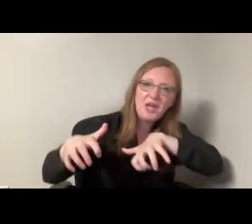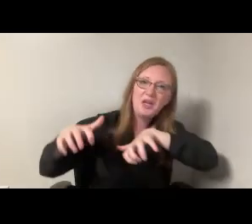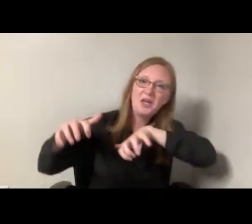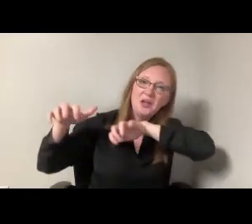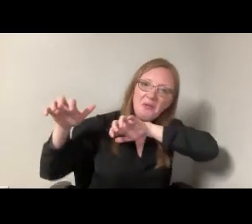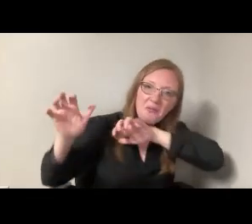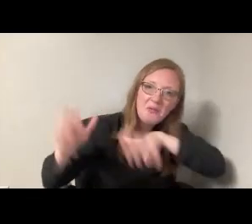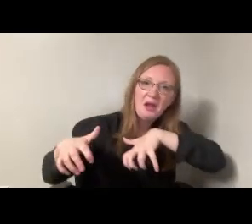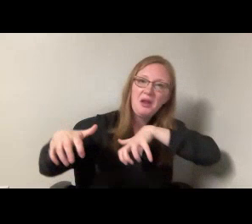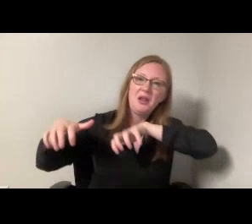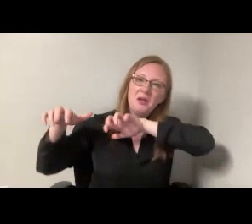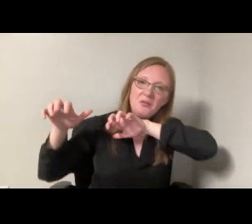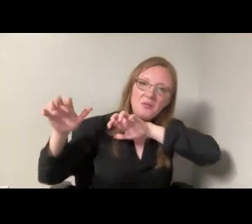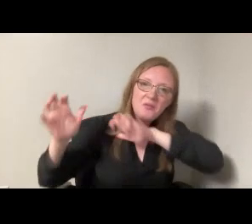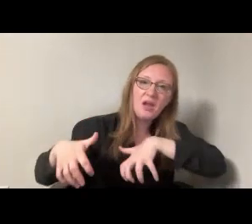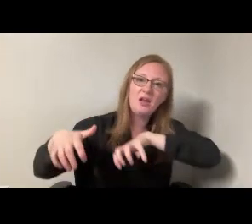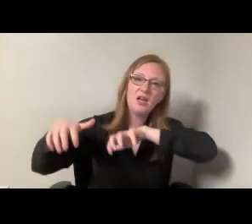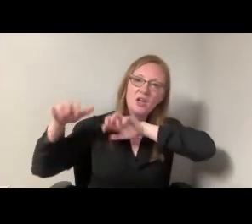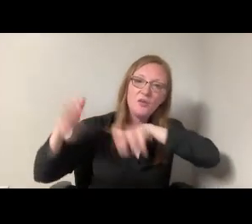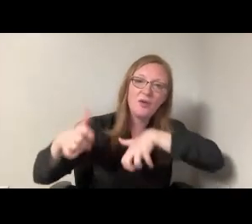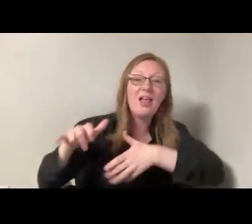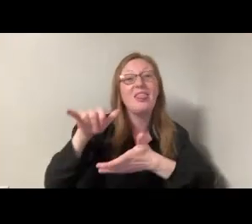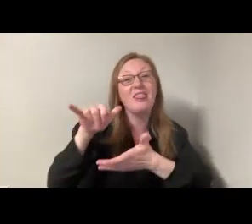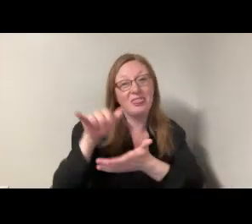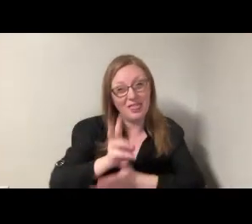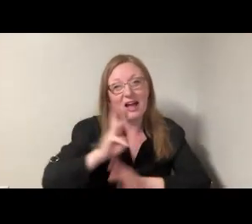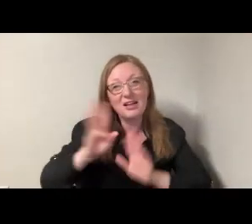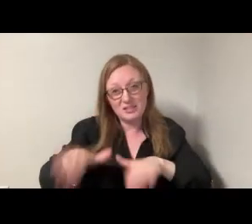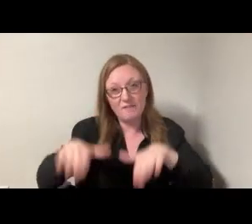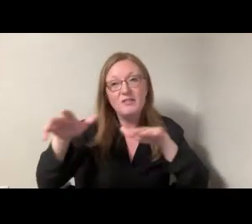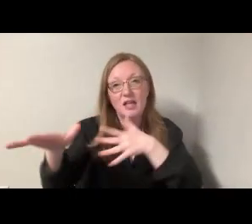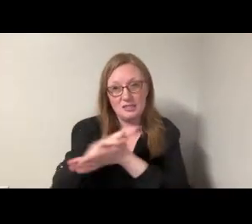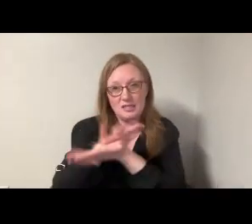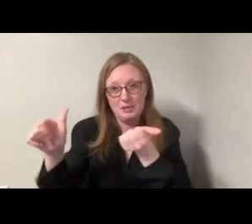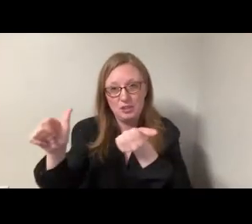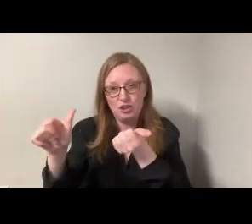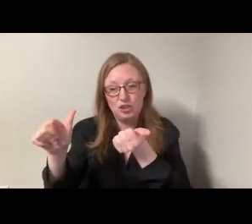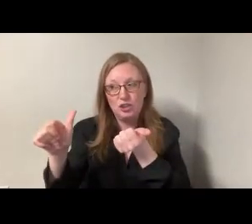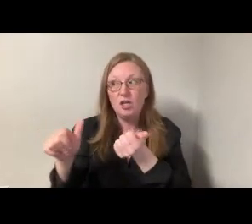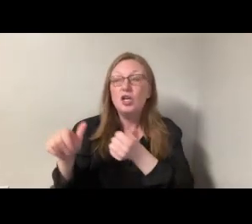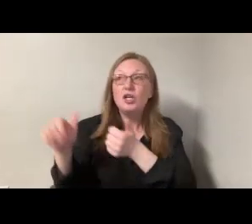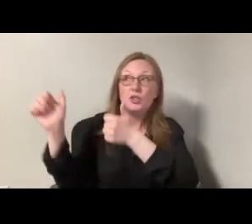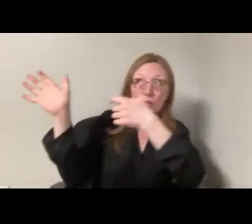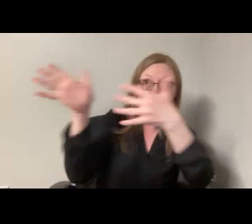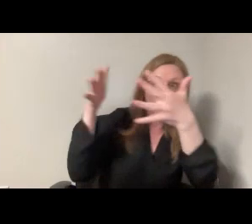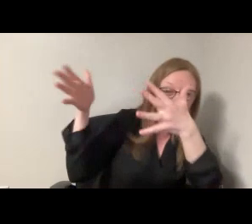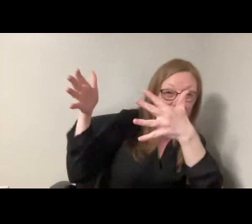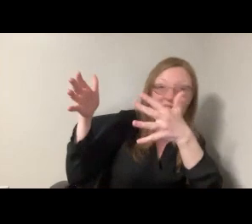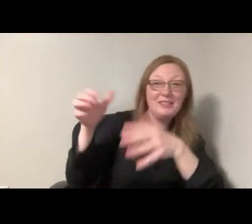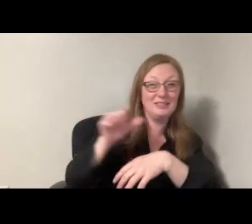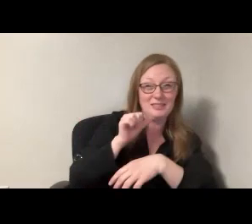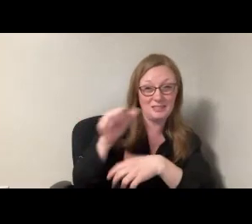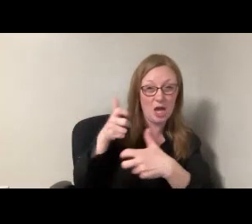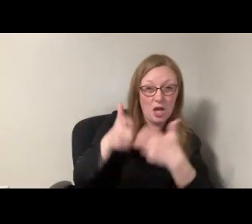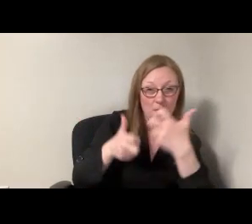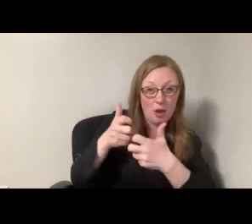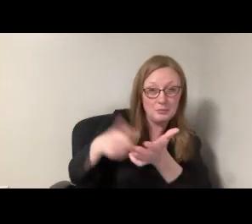So there's the difference between the tropical storm, wind, not the wind necessarily, but the flooding that they can